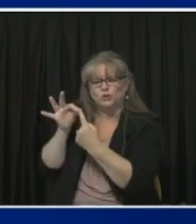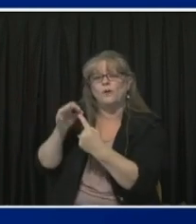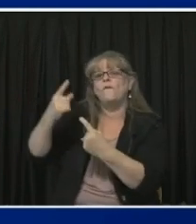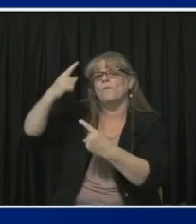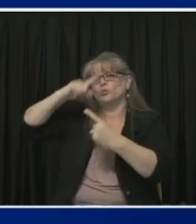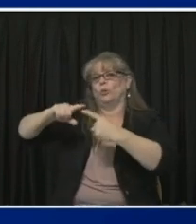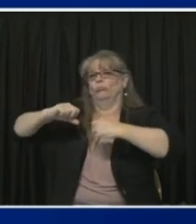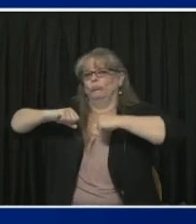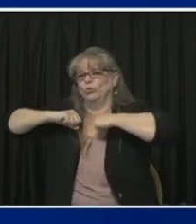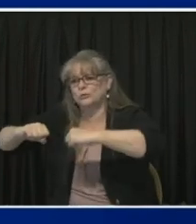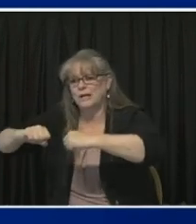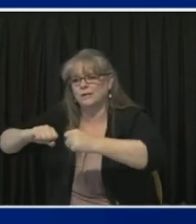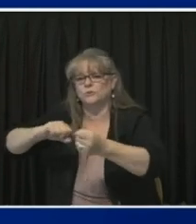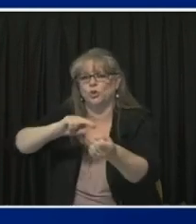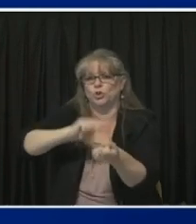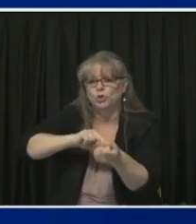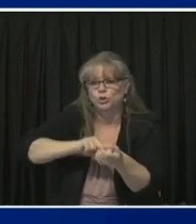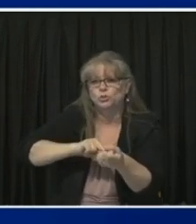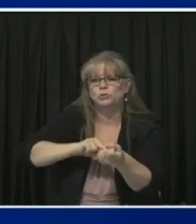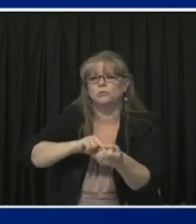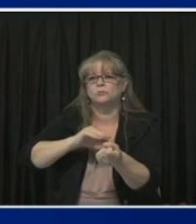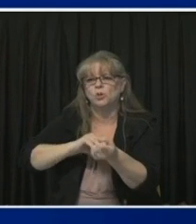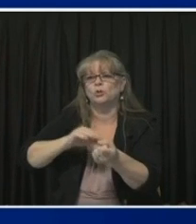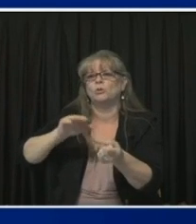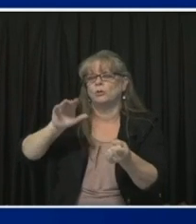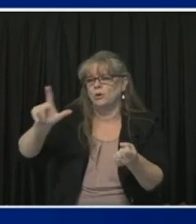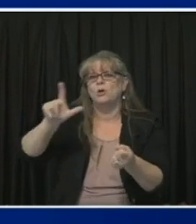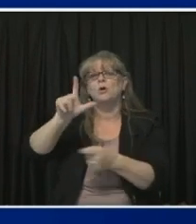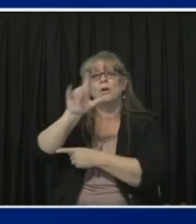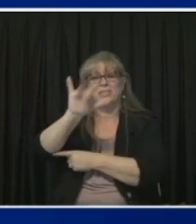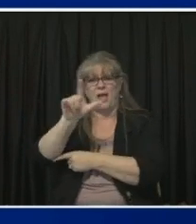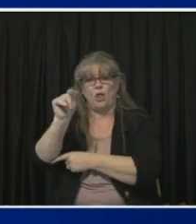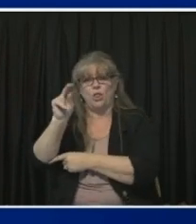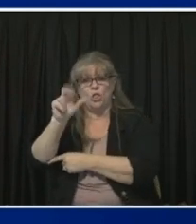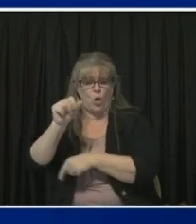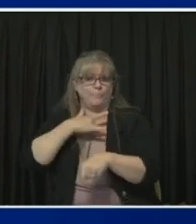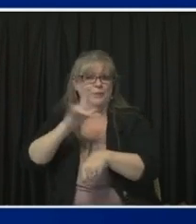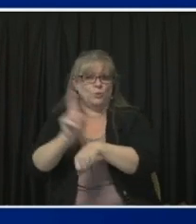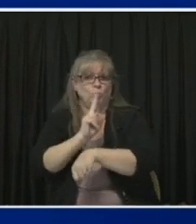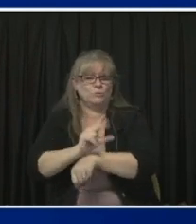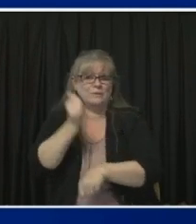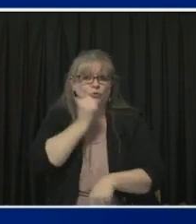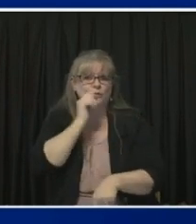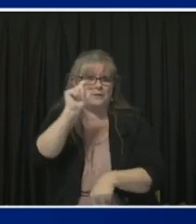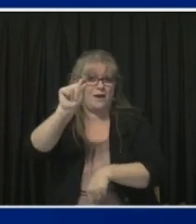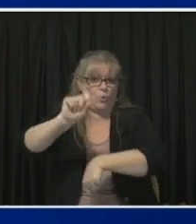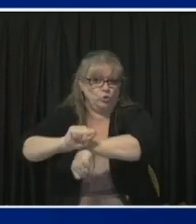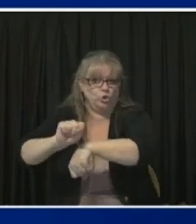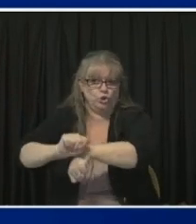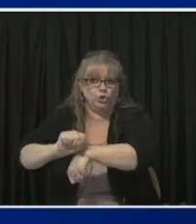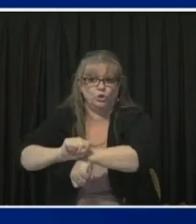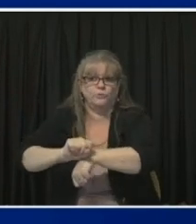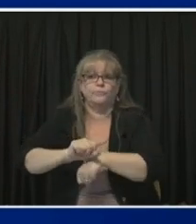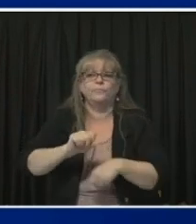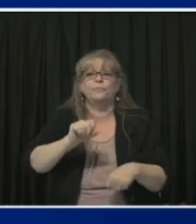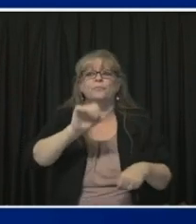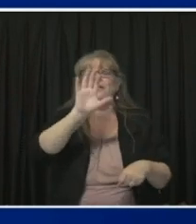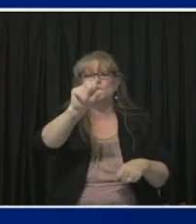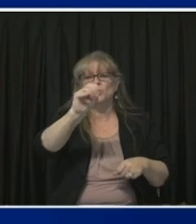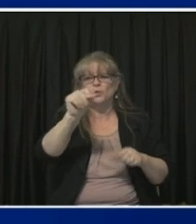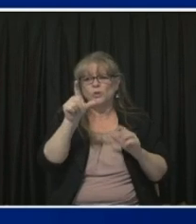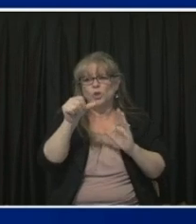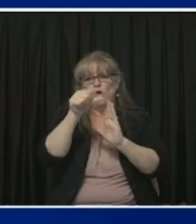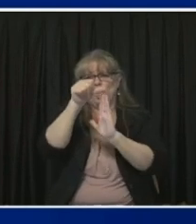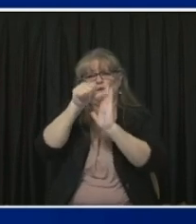in her ward, that protect against the virus. The surgical masks offer a lot of protection as well. Those are the flat masks, right? So think surgical is